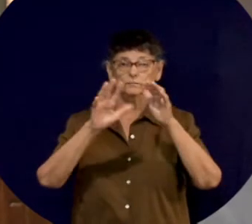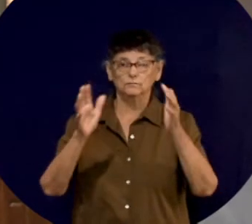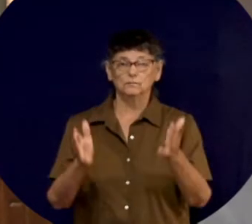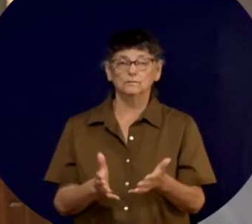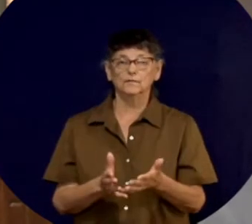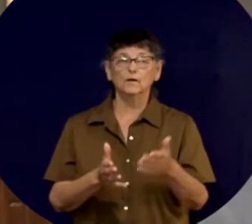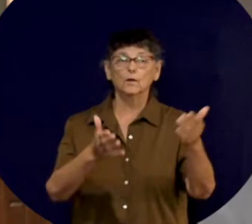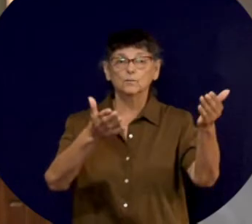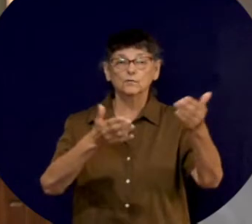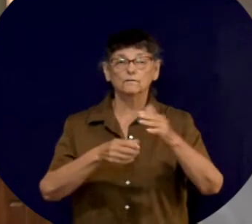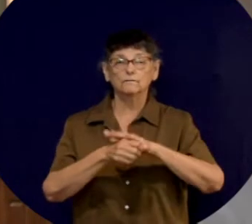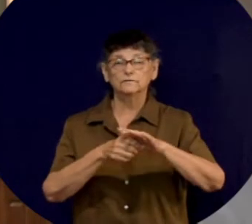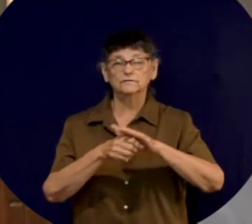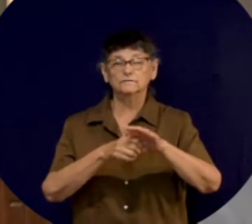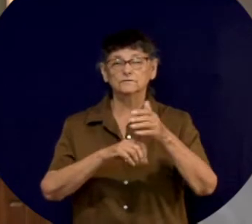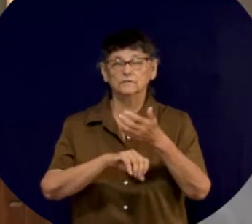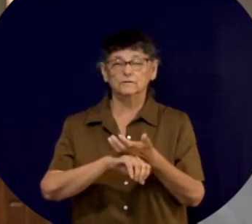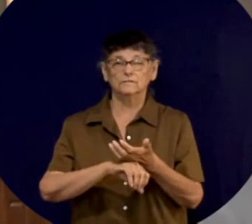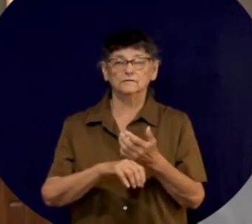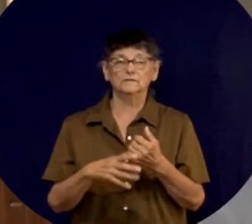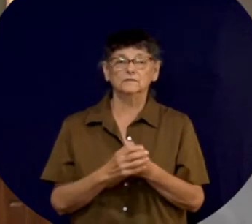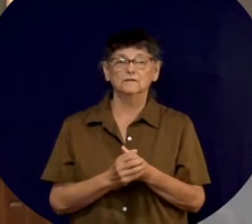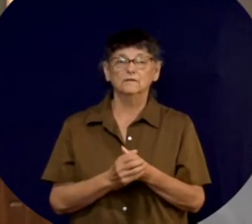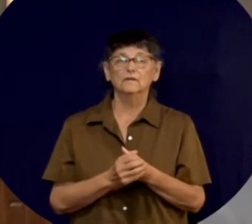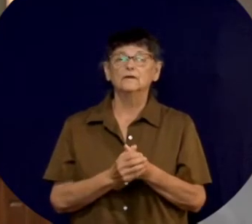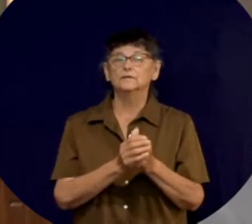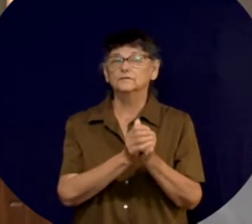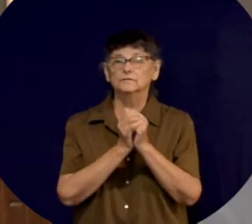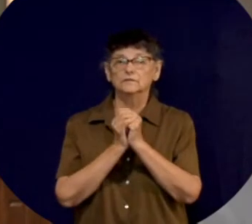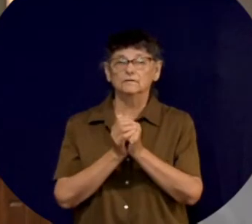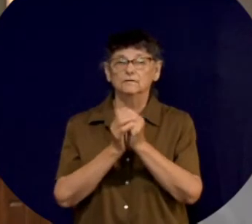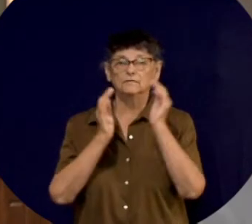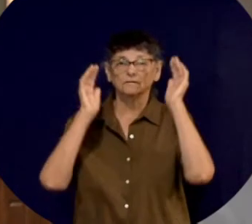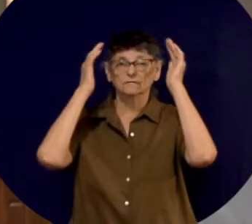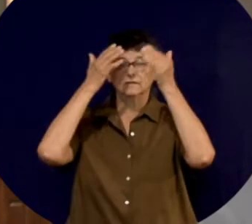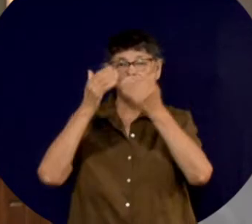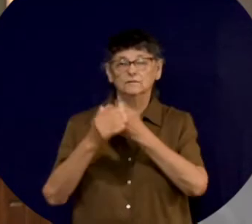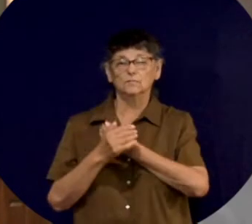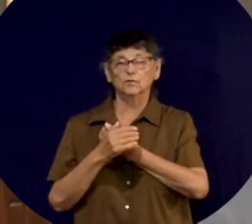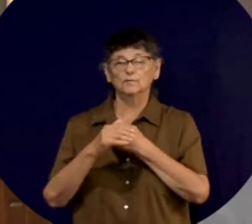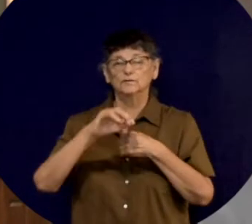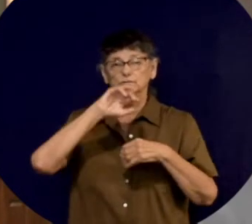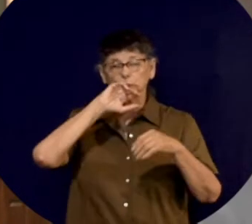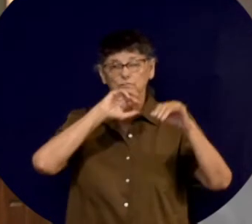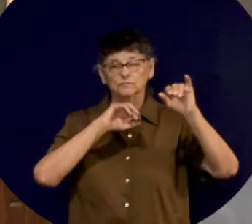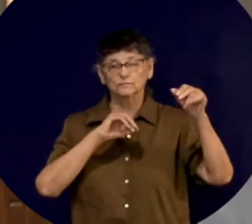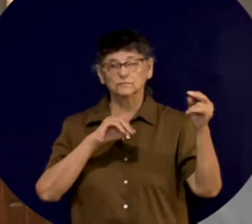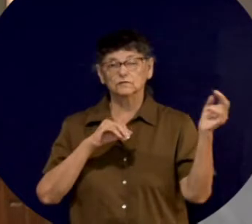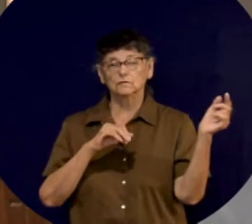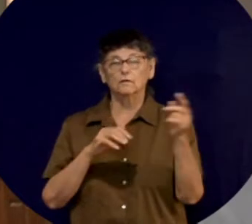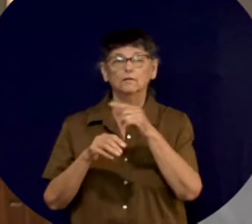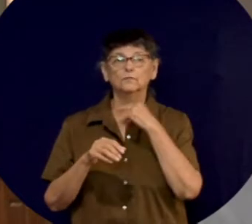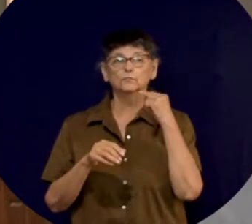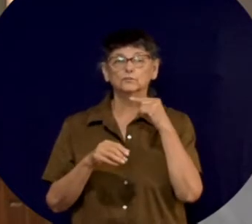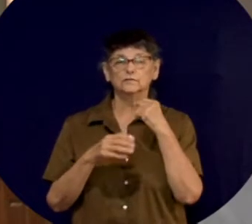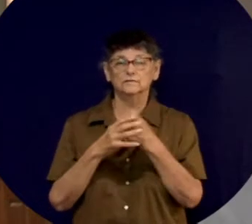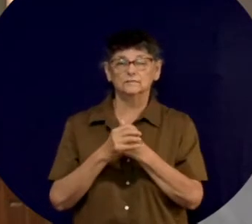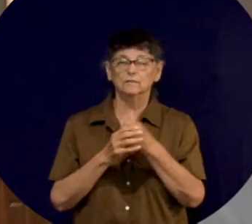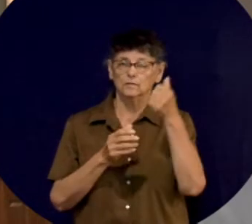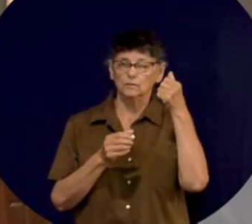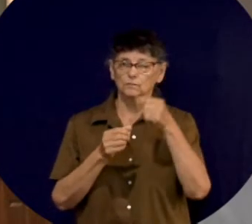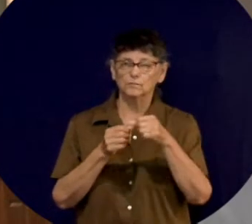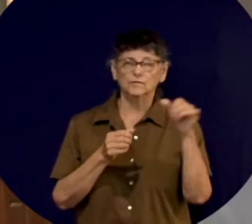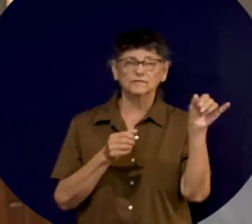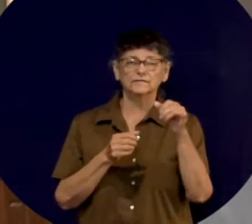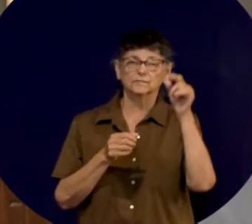world, and bring her to the fullness of charity, together with Francis, our Pope, and John, our Bishop, and all the clergy.